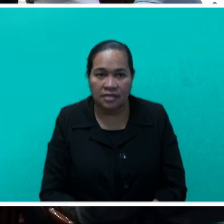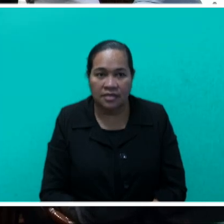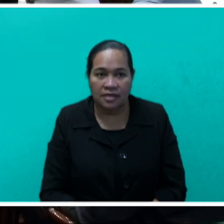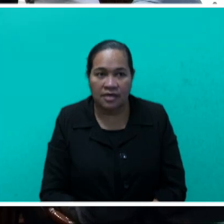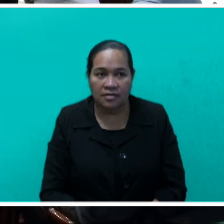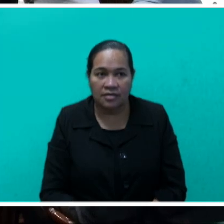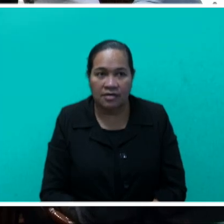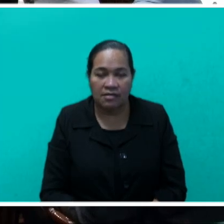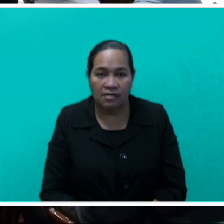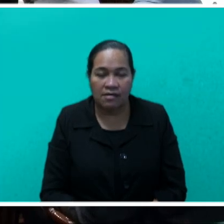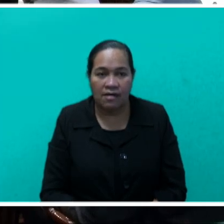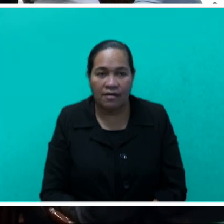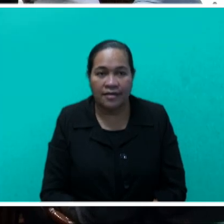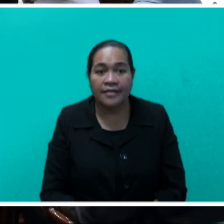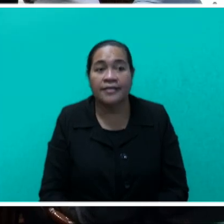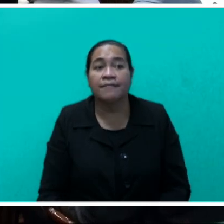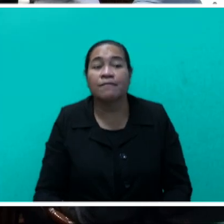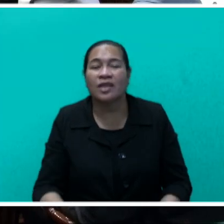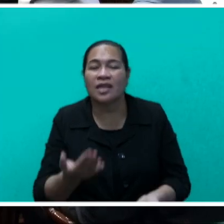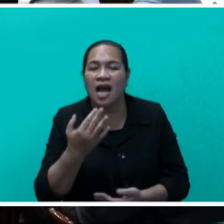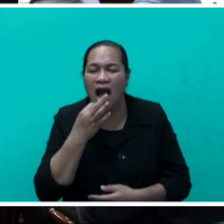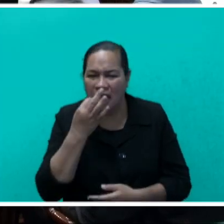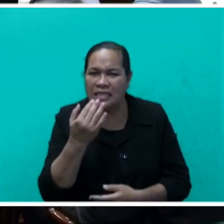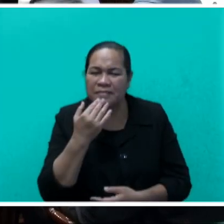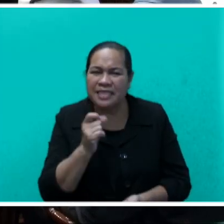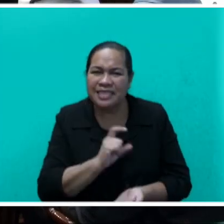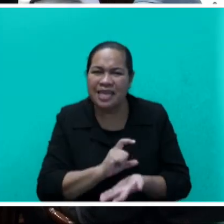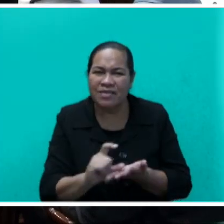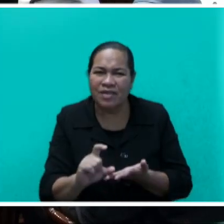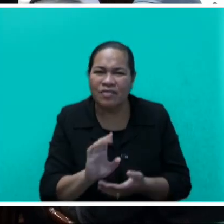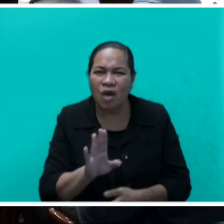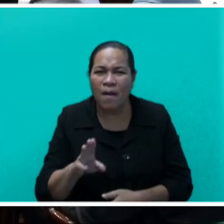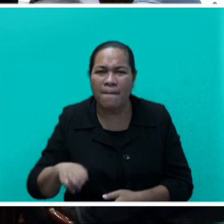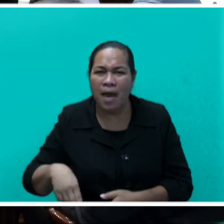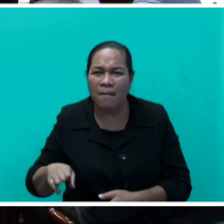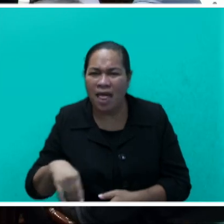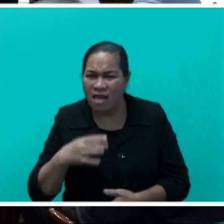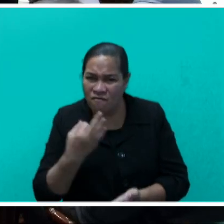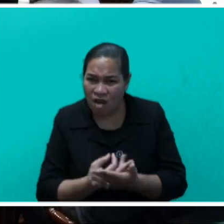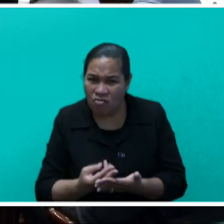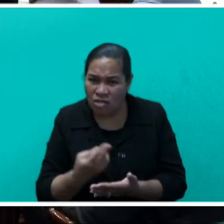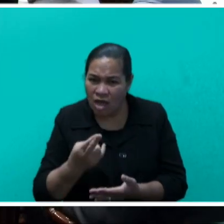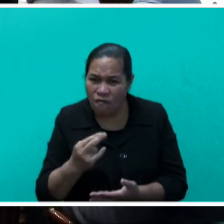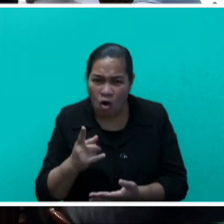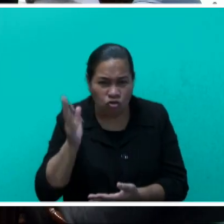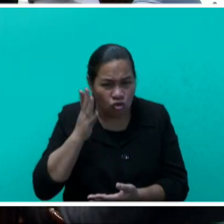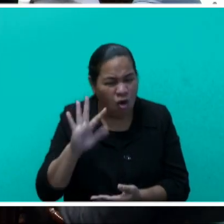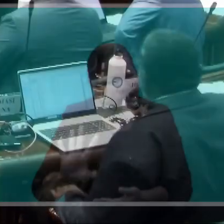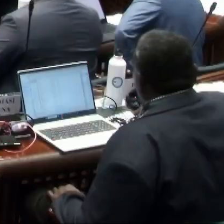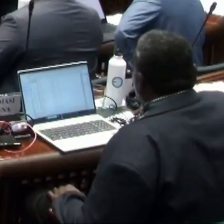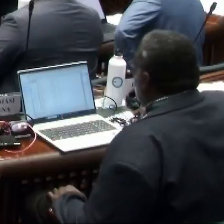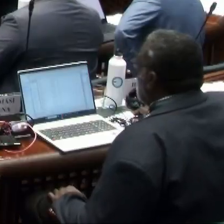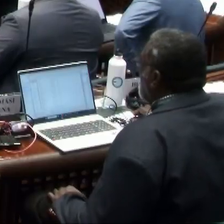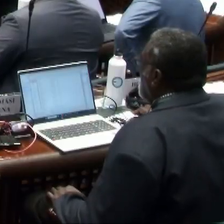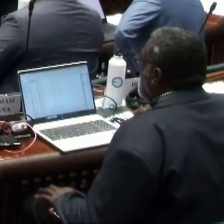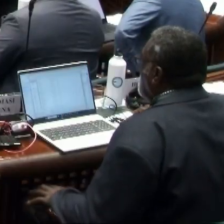Thank you, Mr. Speaker, sir. Can I just get a clarification from the honourable member? Is this fundraising related to school or any fundraising